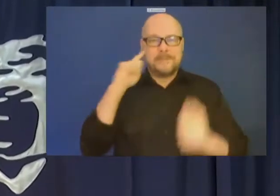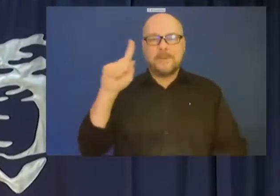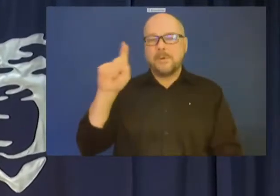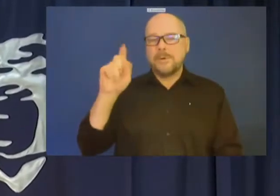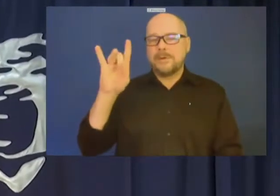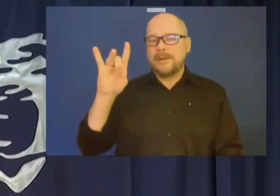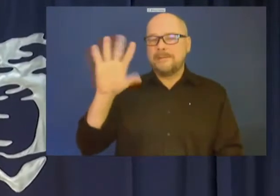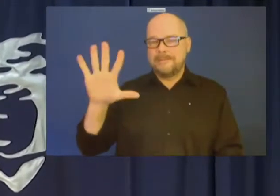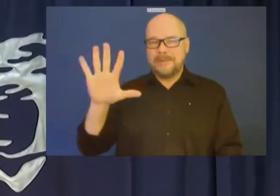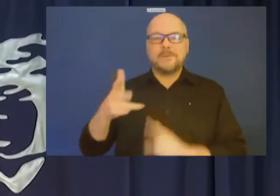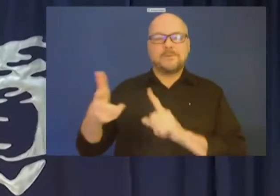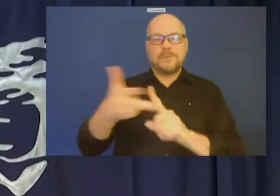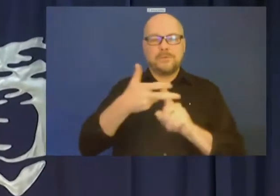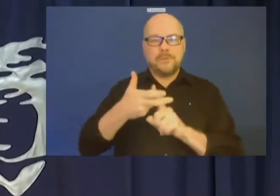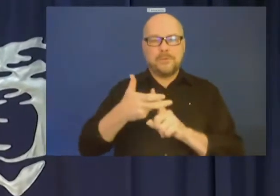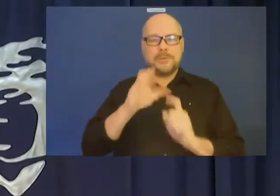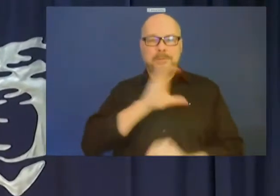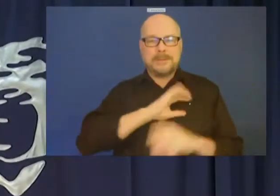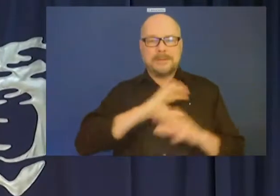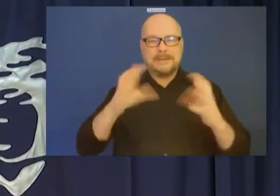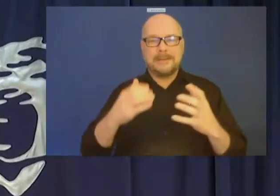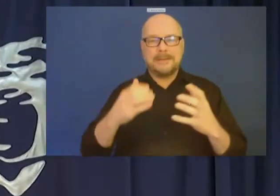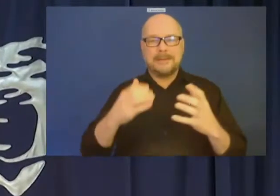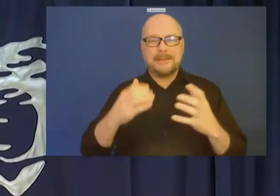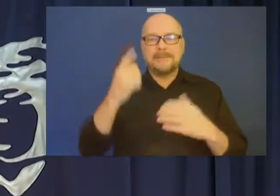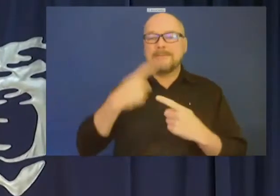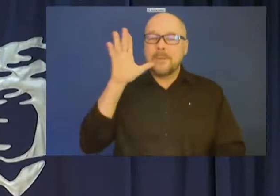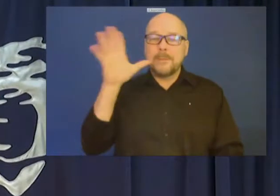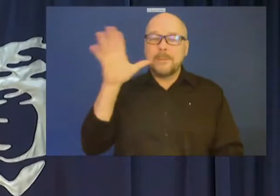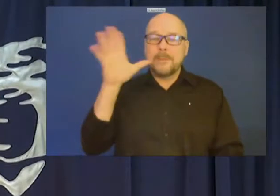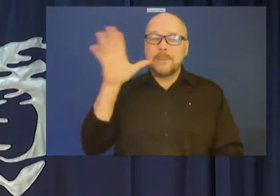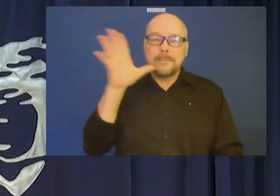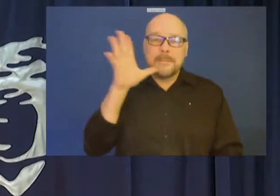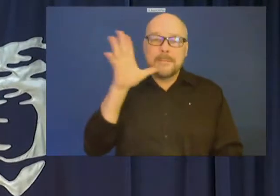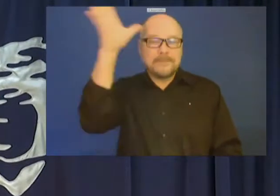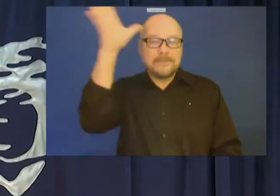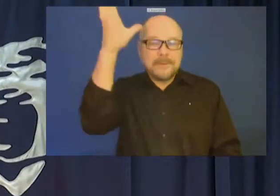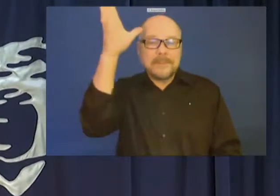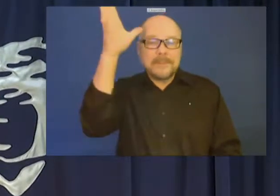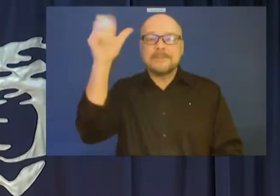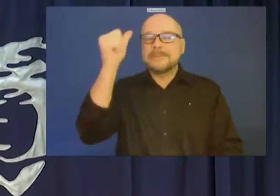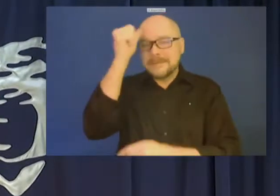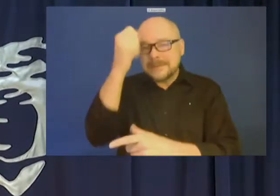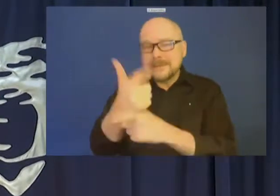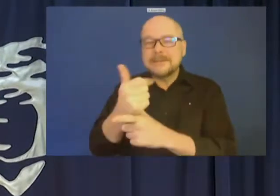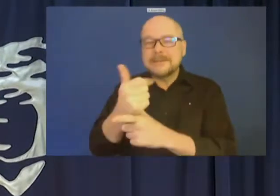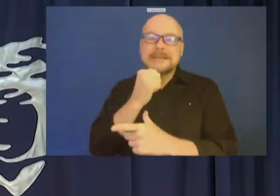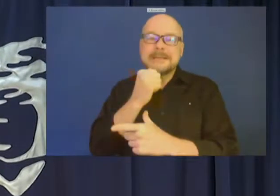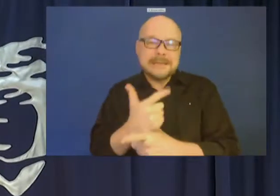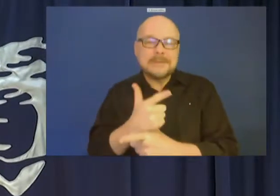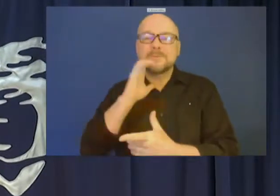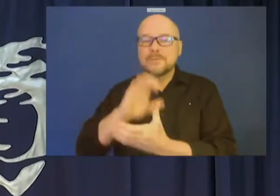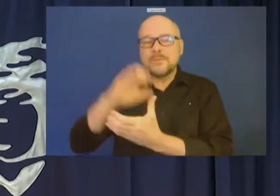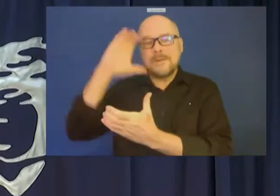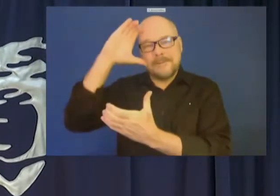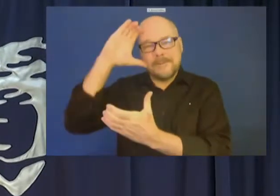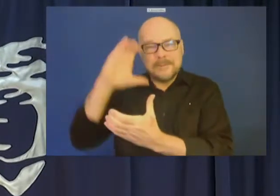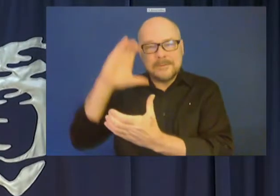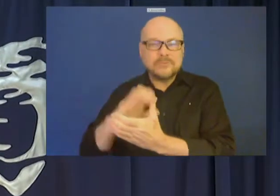class. To all the mothers, fathers, brothers, sisters, husbands, wives, children, and extended